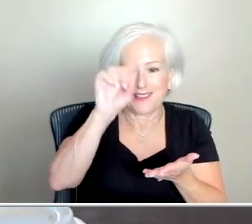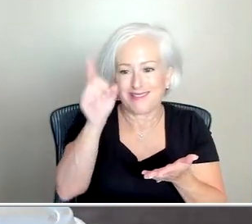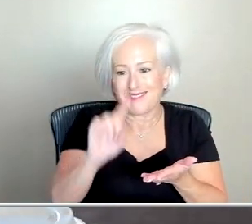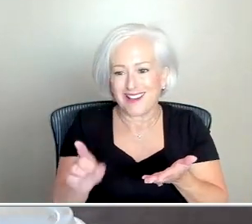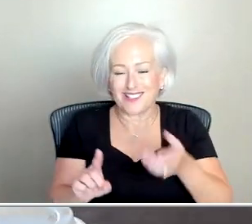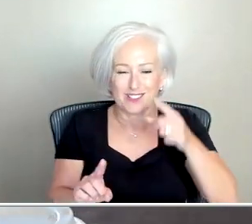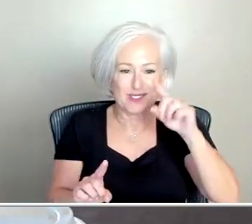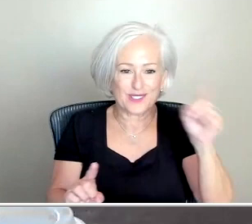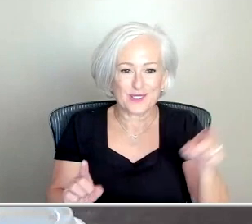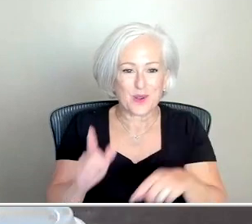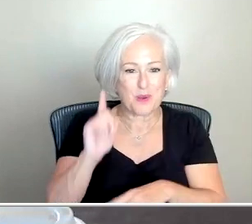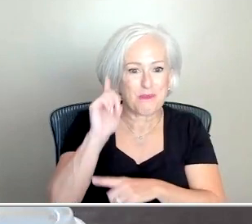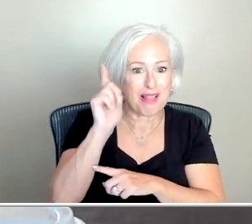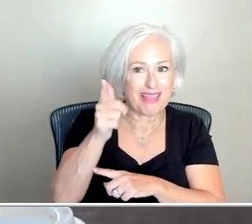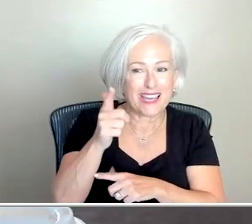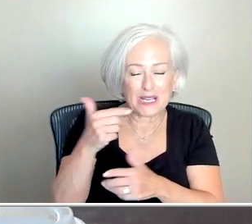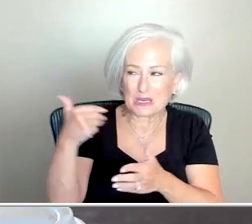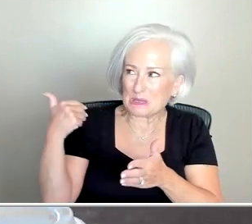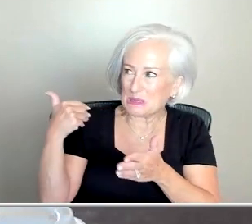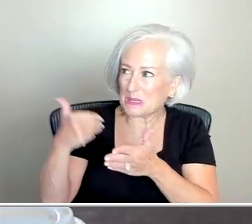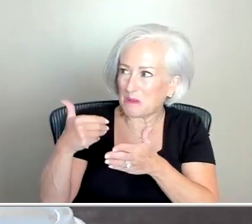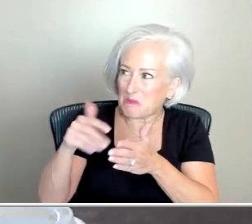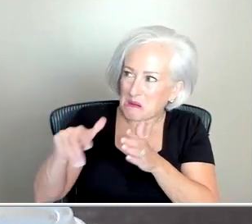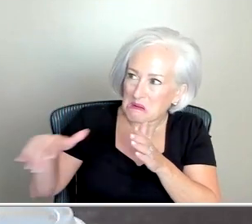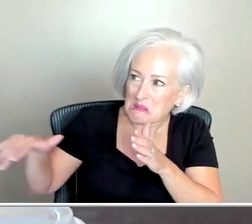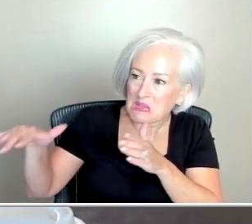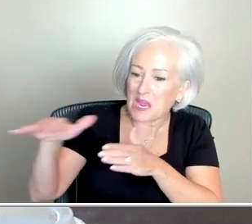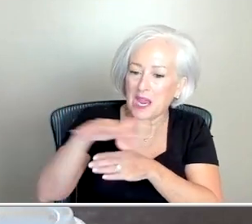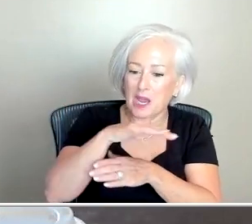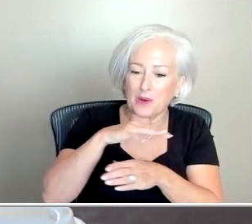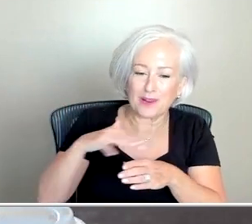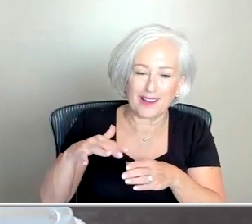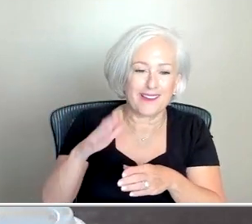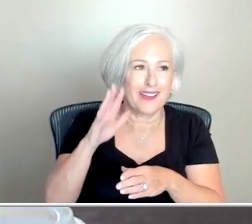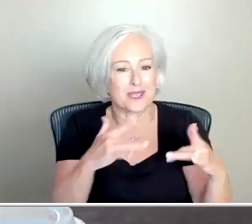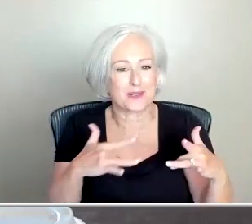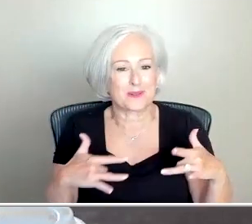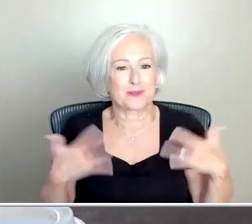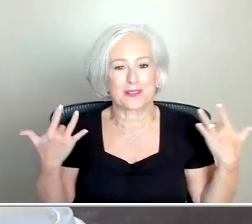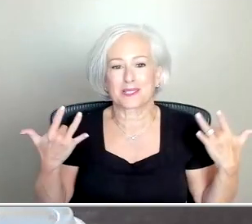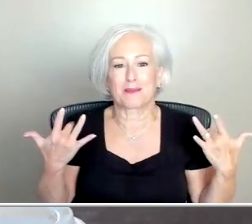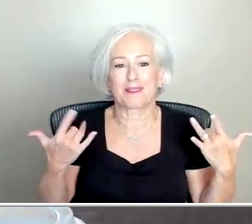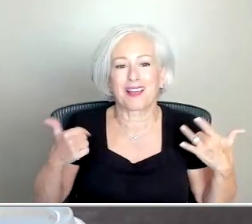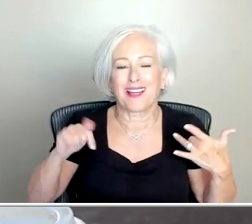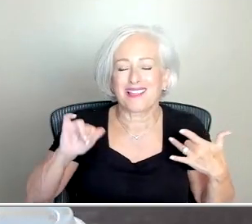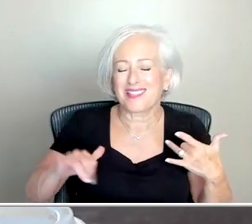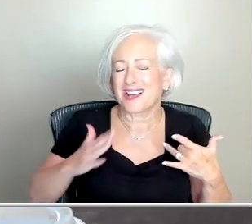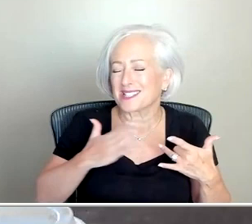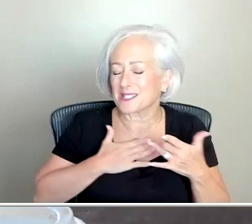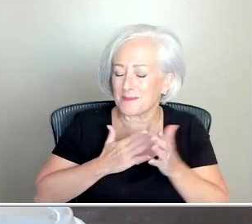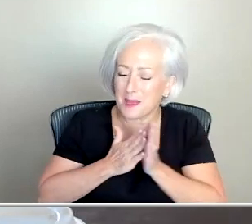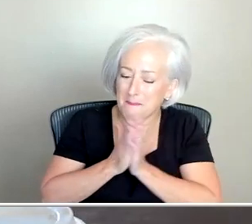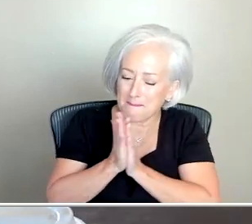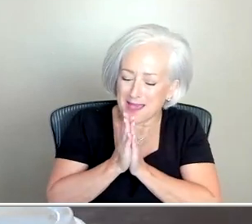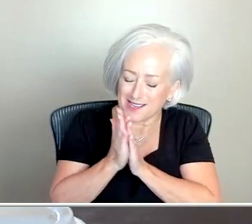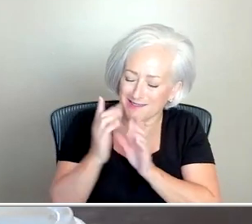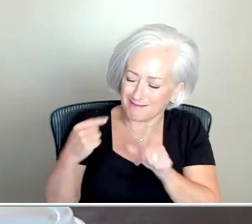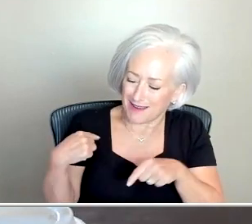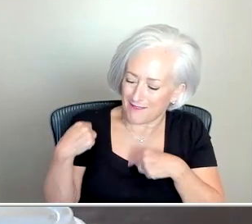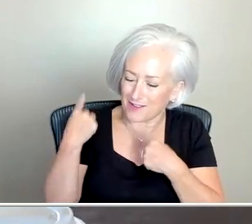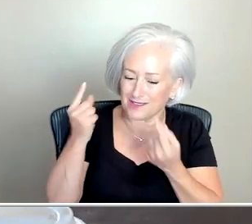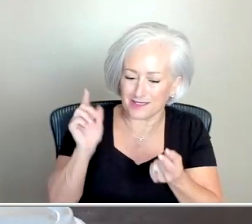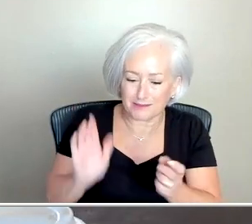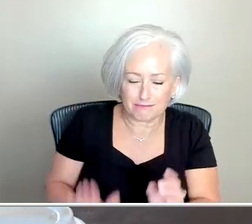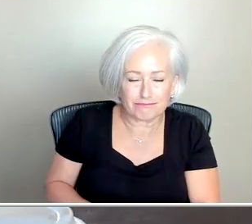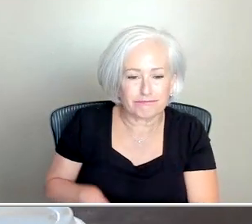nearby, and I'll be monitoring that and watching that. And that's sort of my passion from when I was a little kid, and I hope to bring